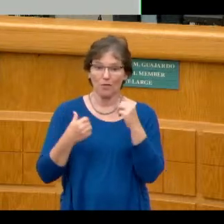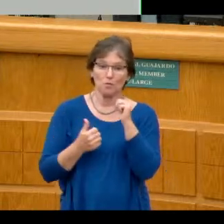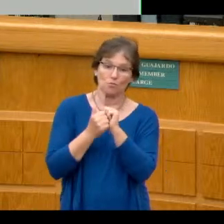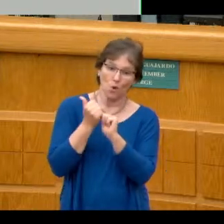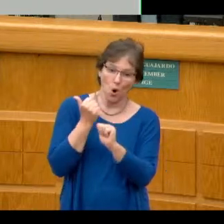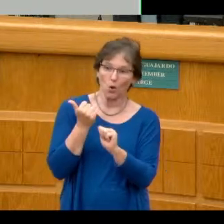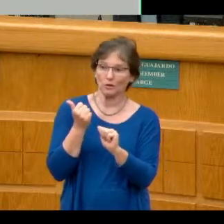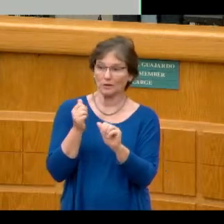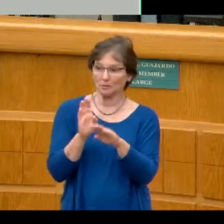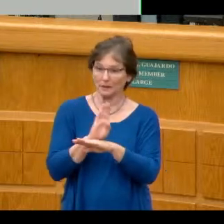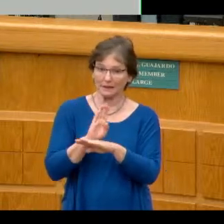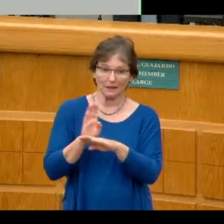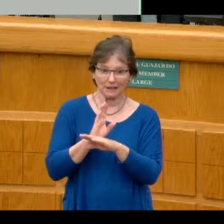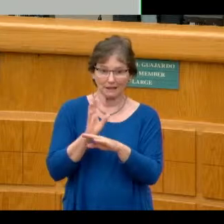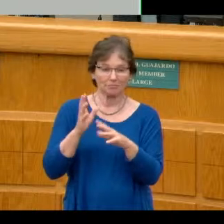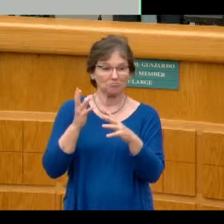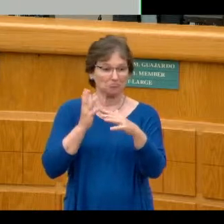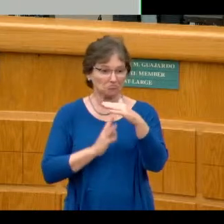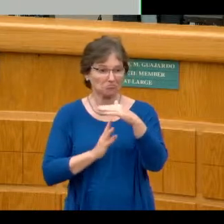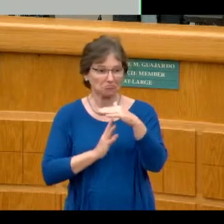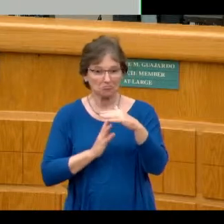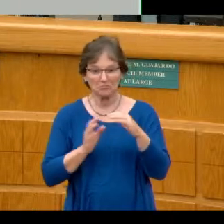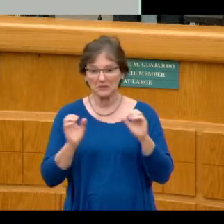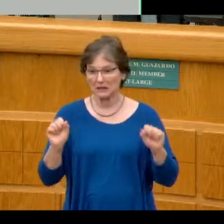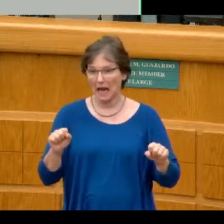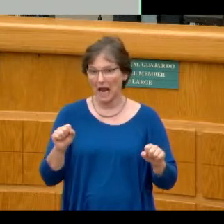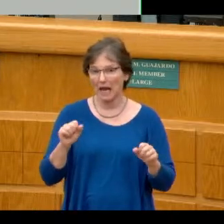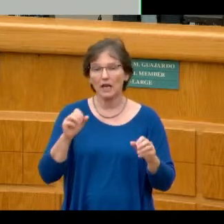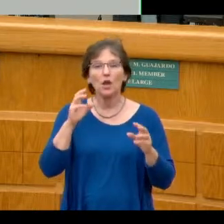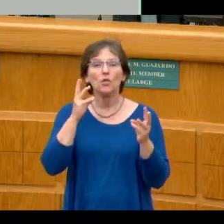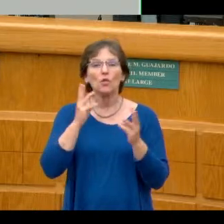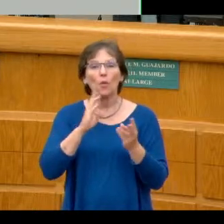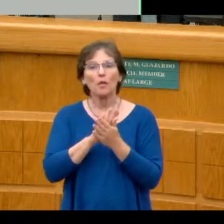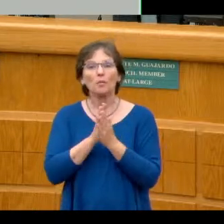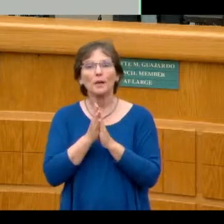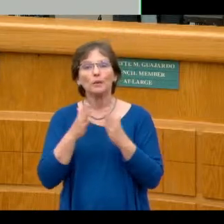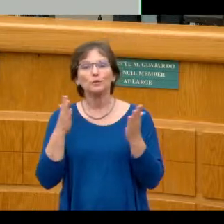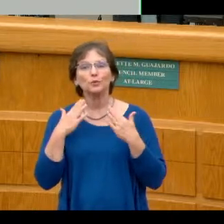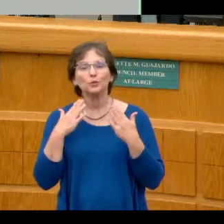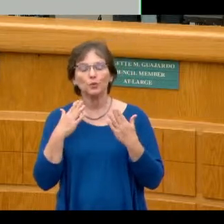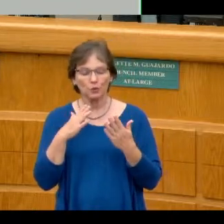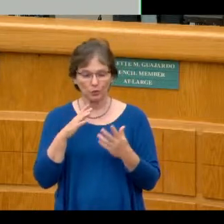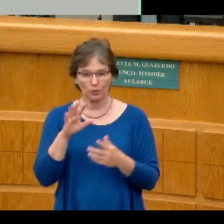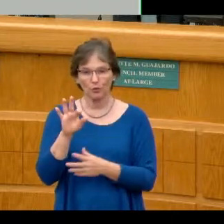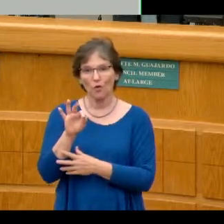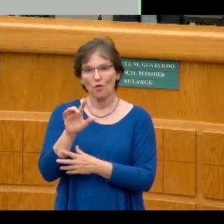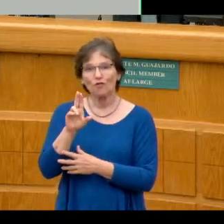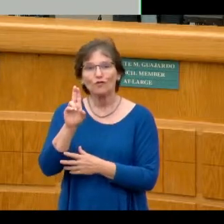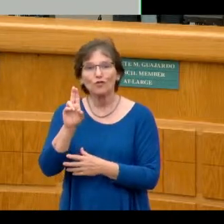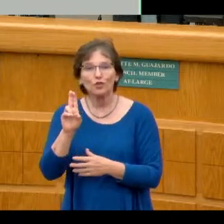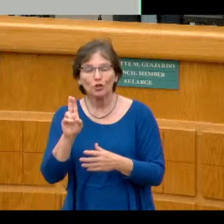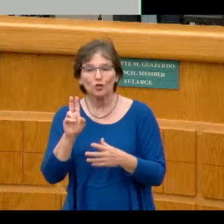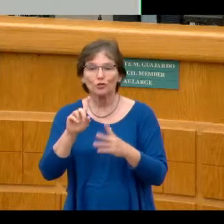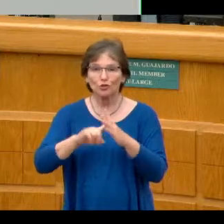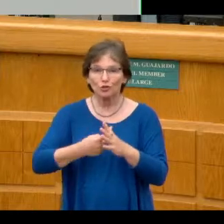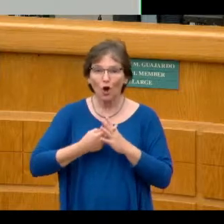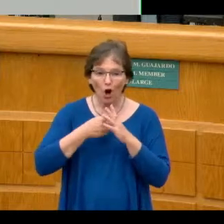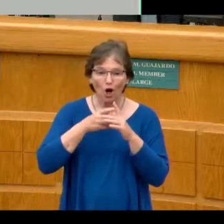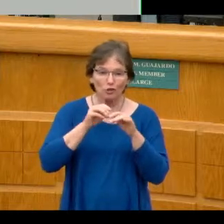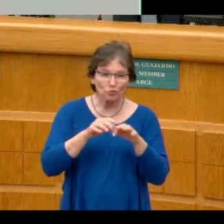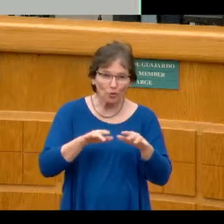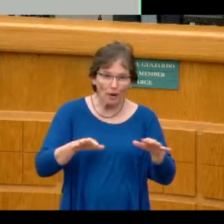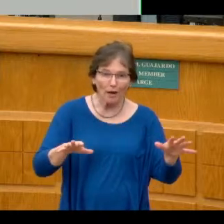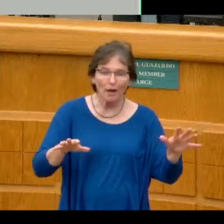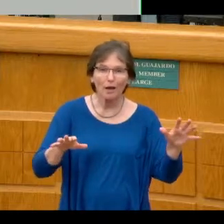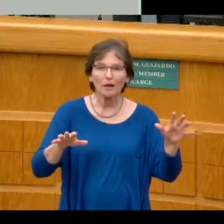over, say, like a week anytime in the near future, unfortunately. And lastly, it's important to consider